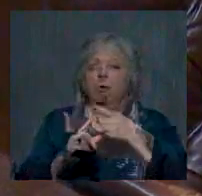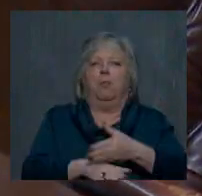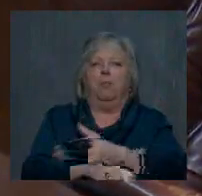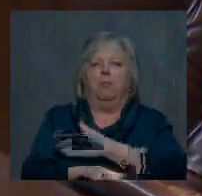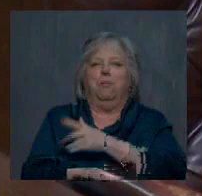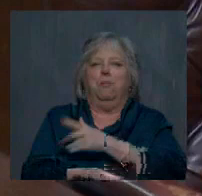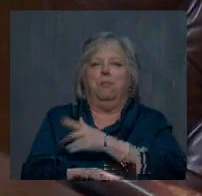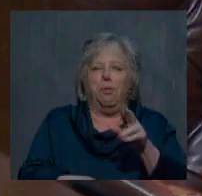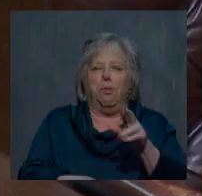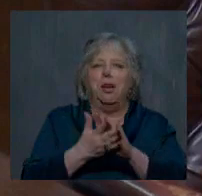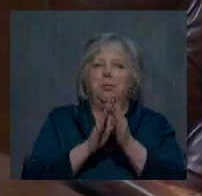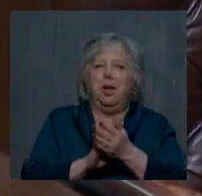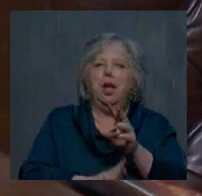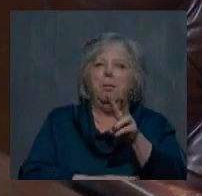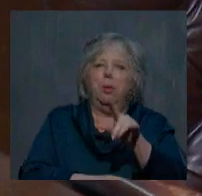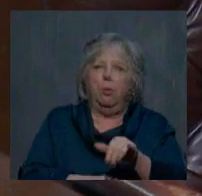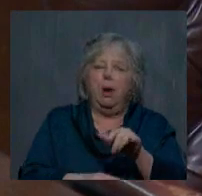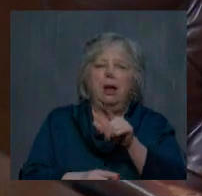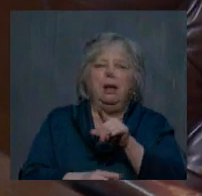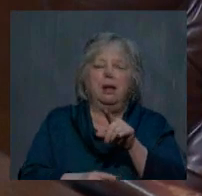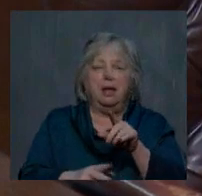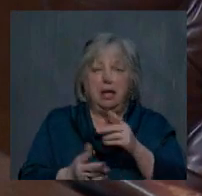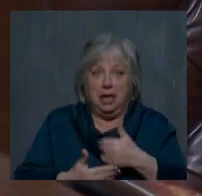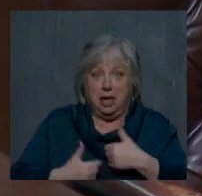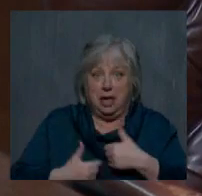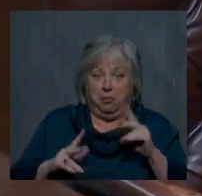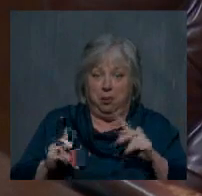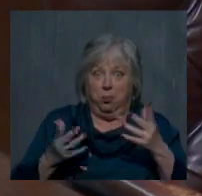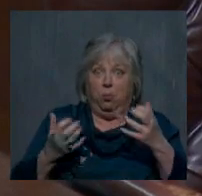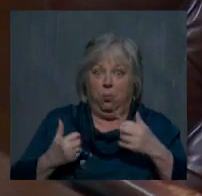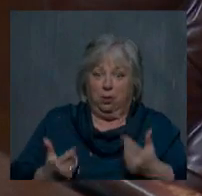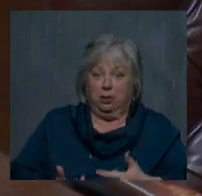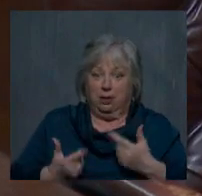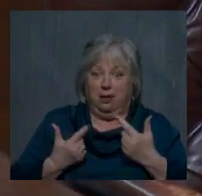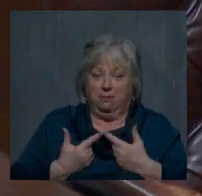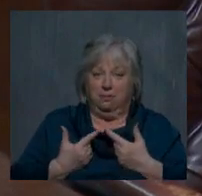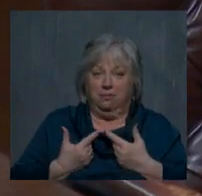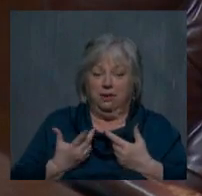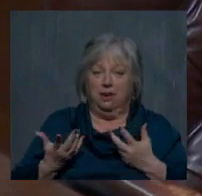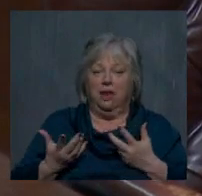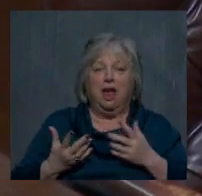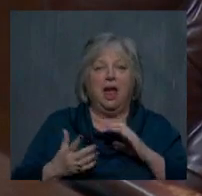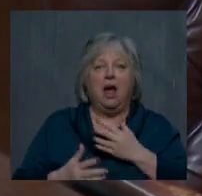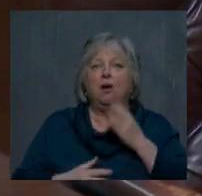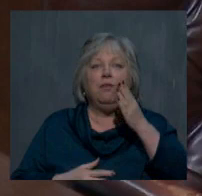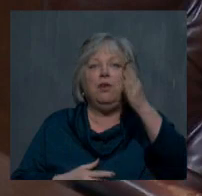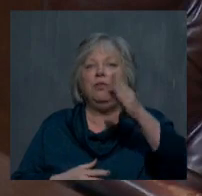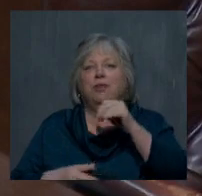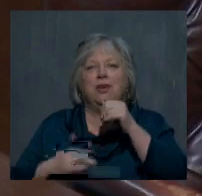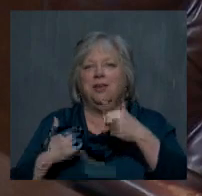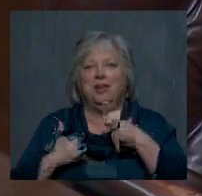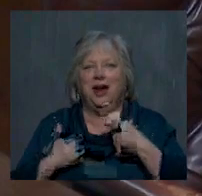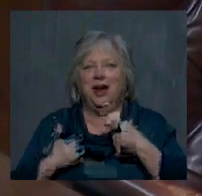young people want to live. This is our future, not me. I'm past.